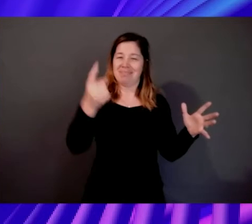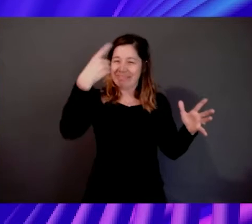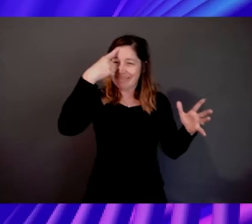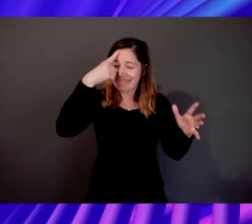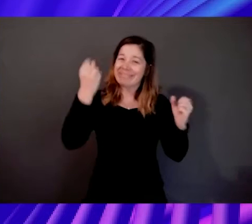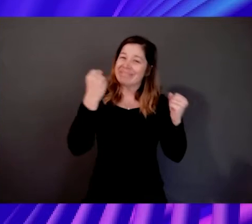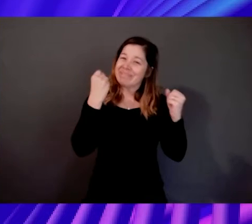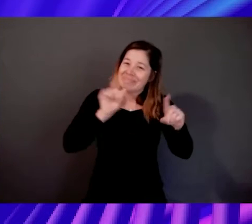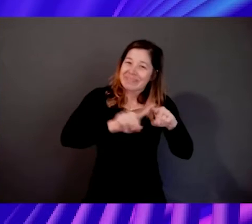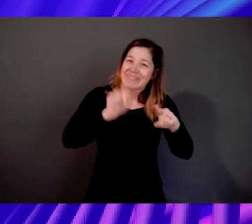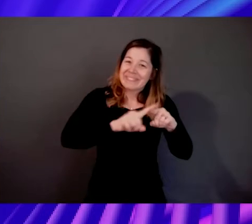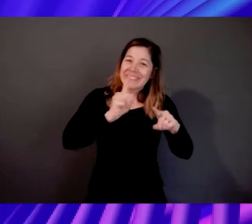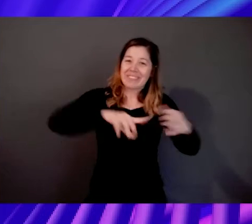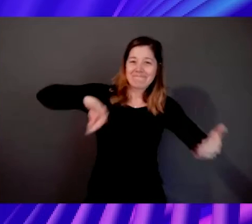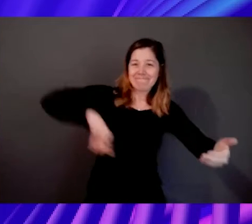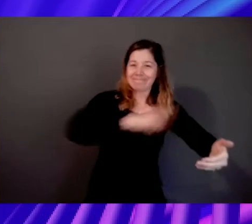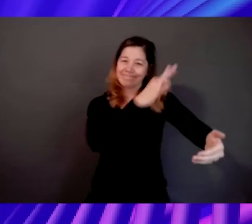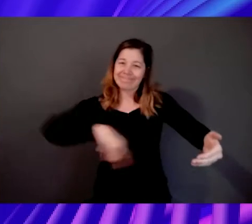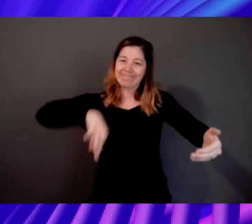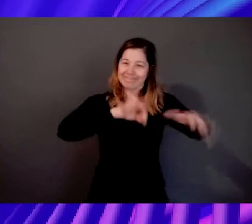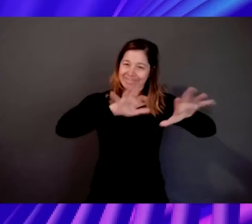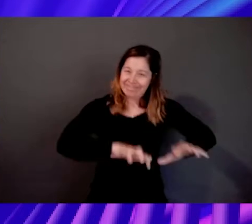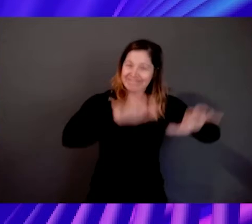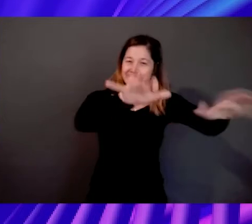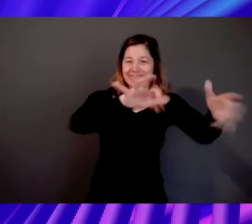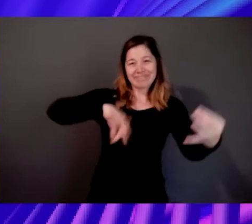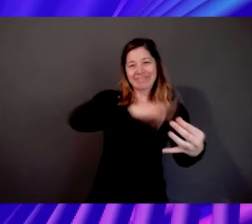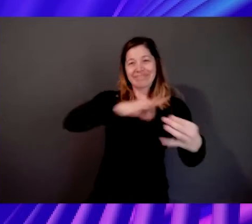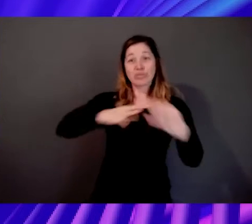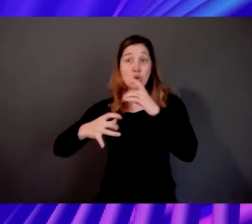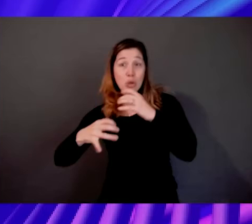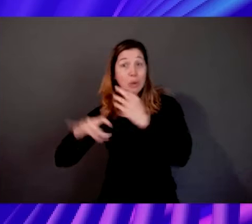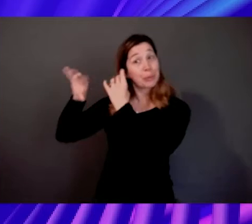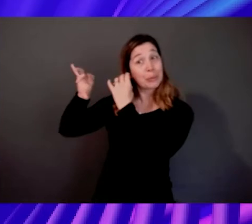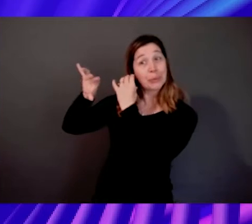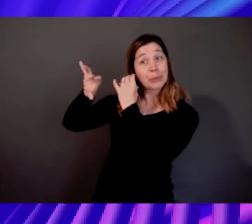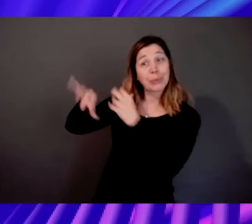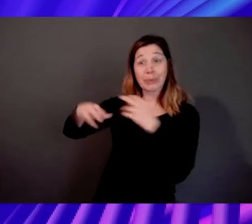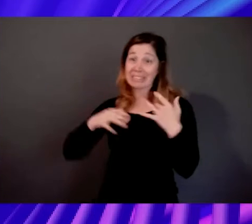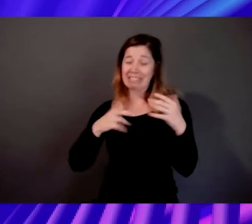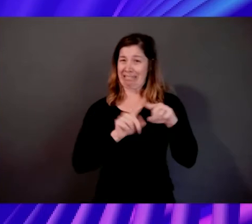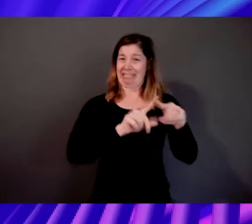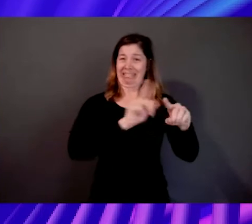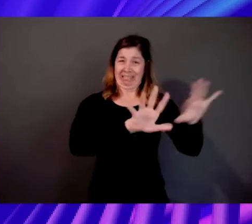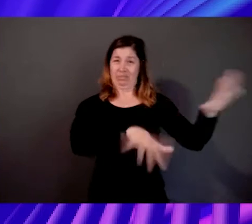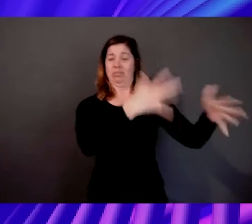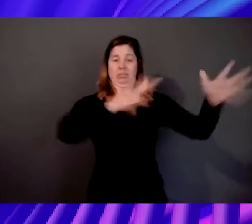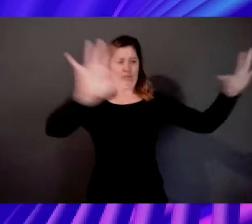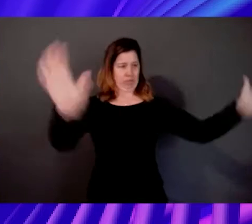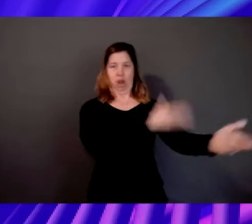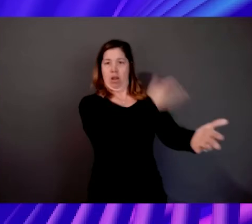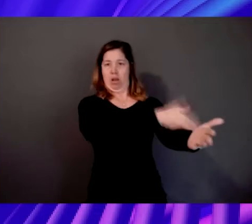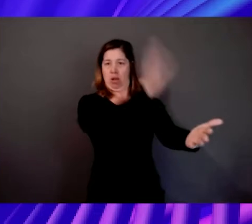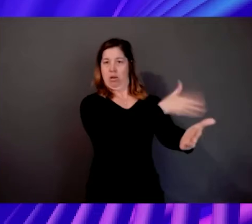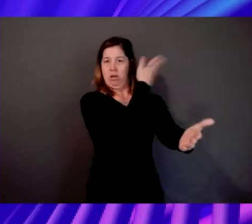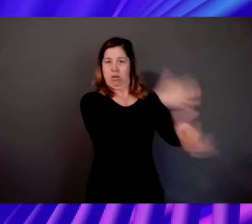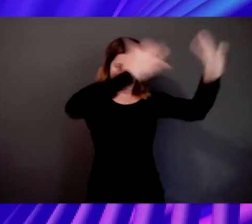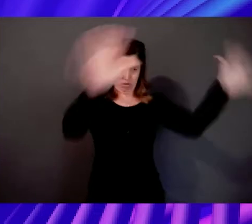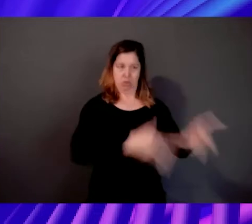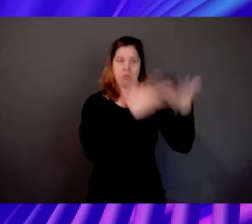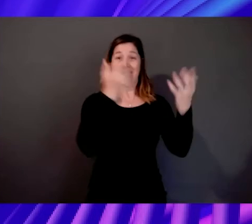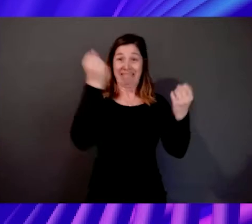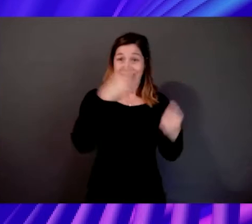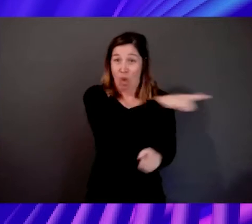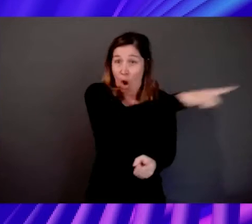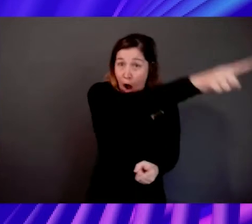Orchestra is like a group of musicians who are performing beautiful music for us. And in the middle of all of these musicians, right, so we have